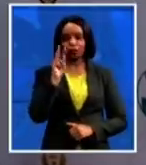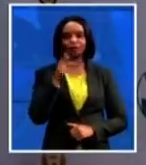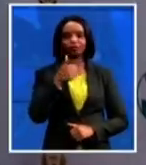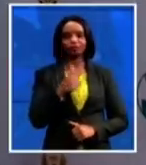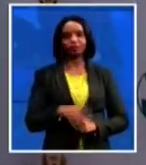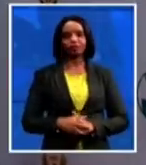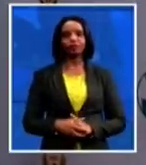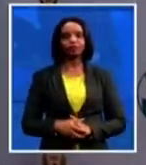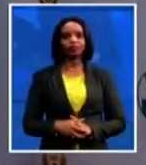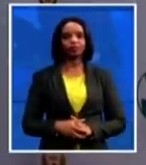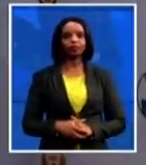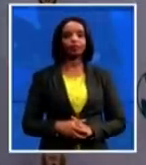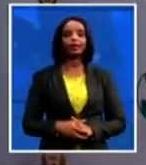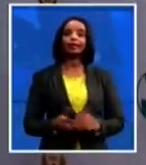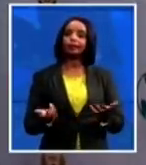Thank you.